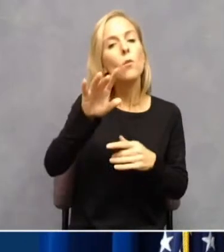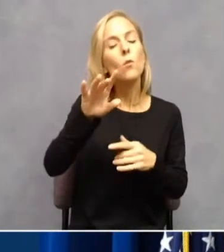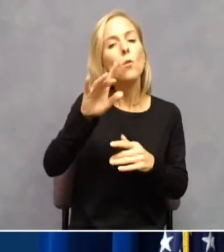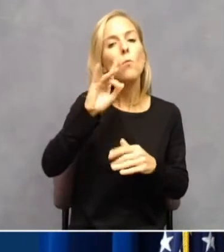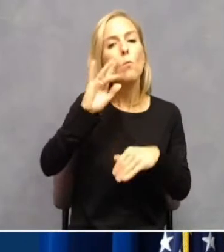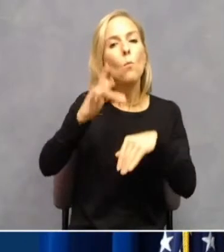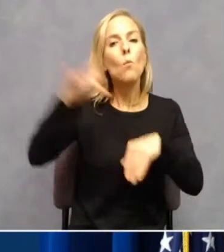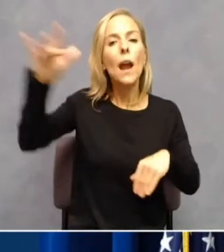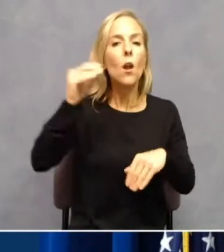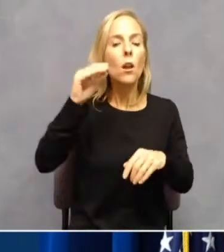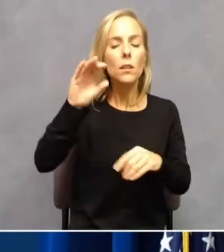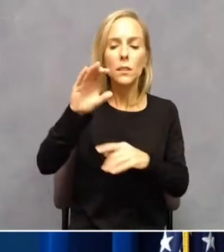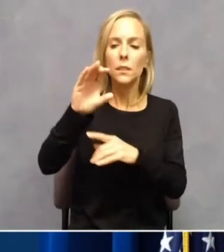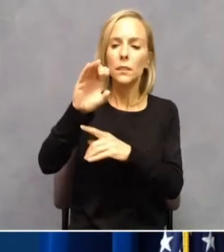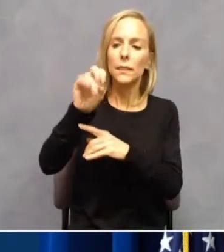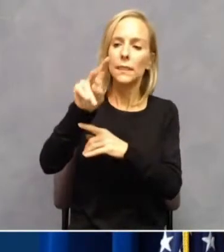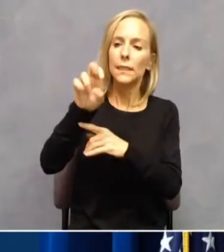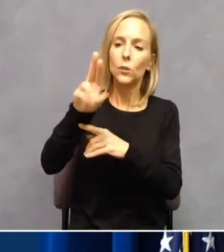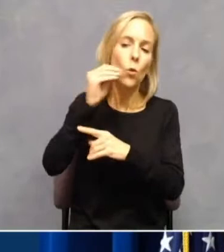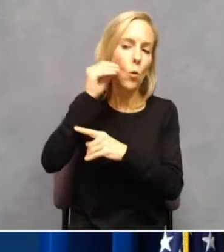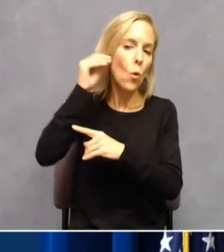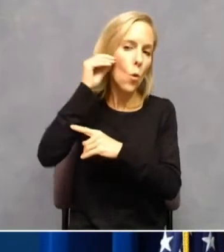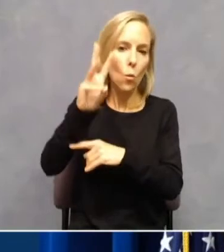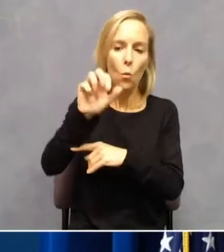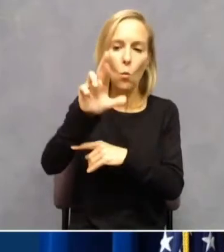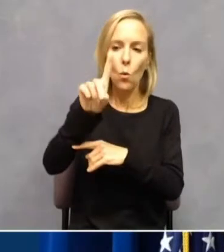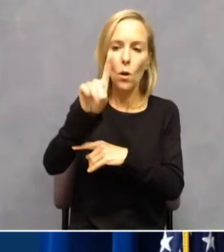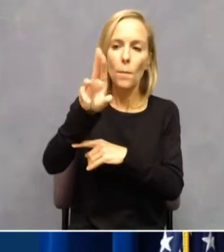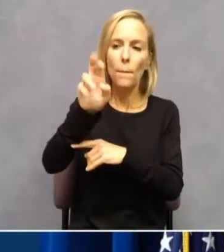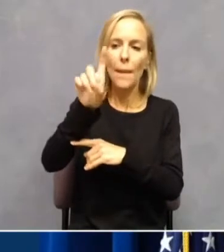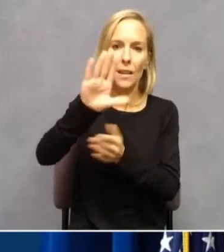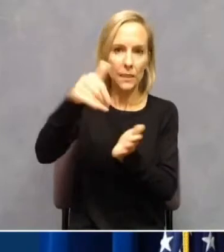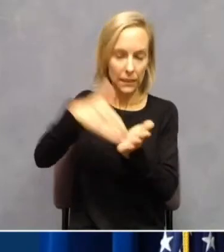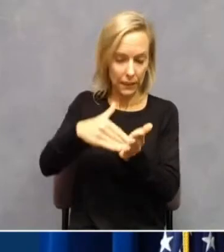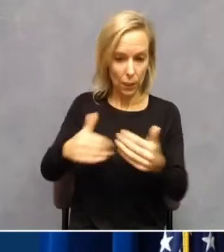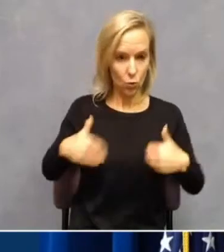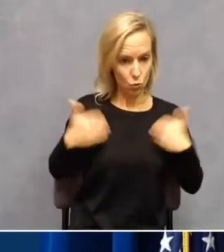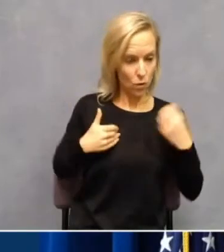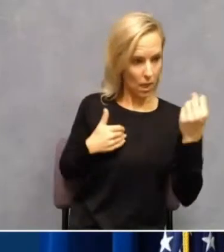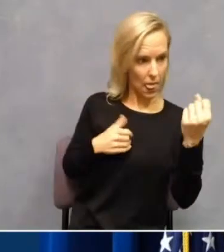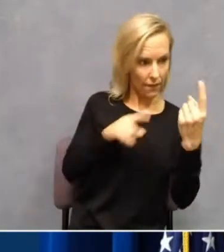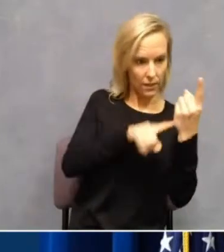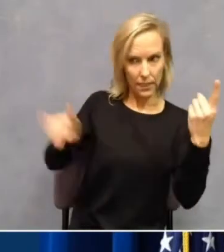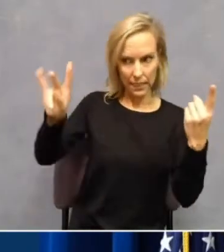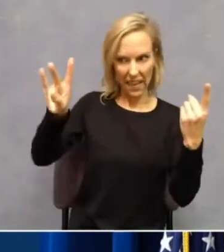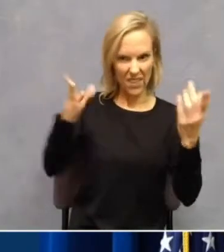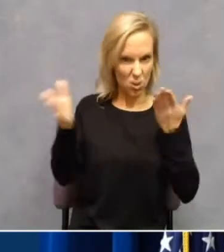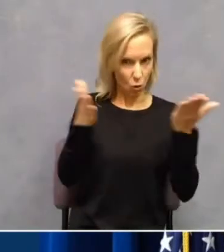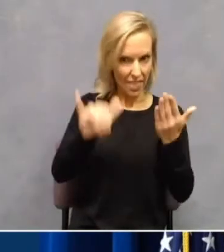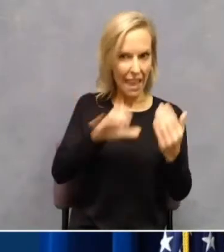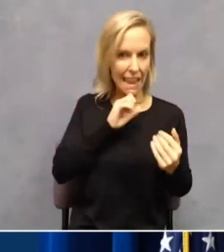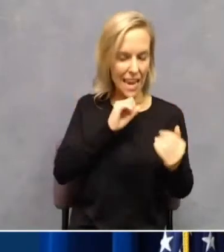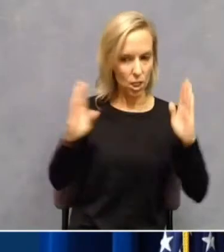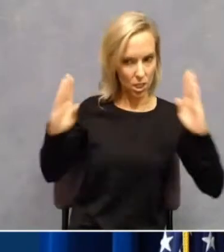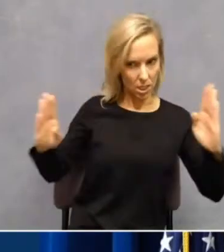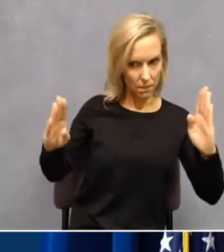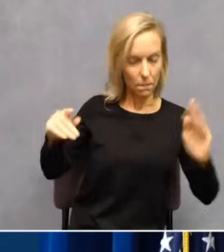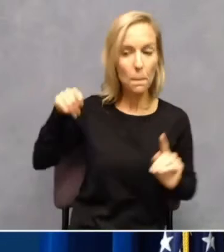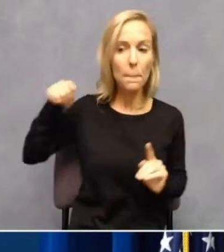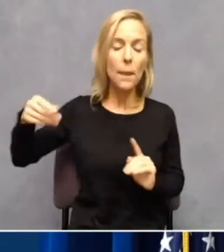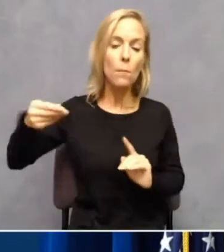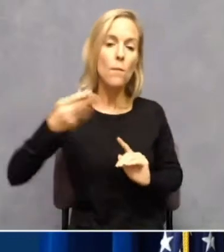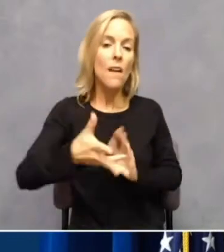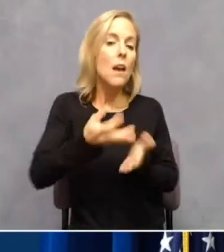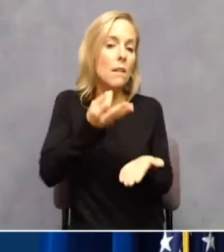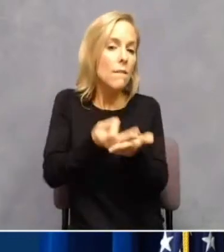only shelter for youth ages 11 to 17 in Northern Kentucky. VOCA provides funds for the shelter to employ a